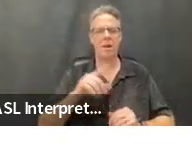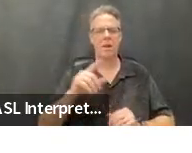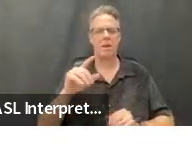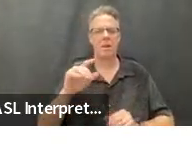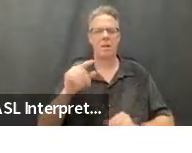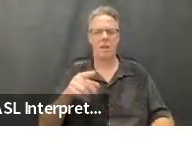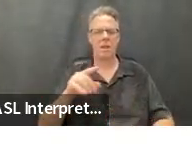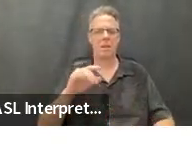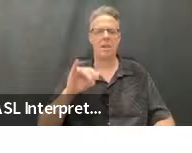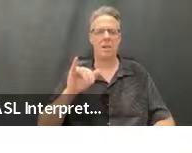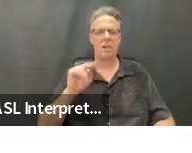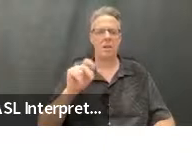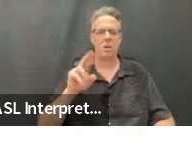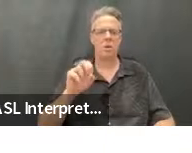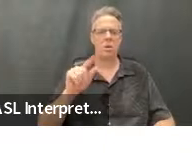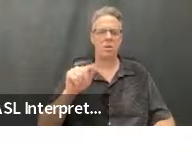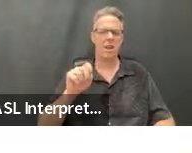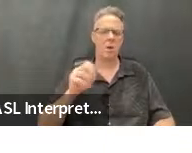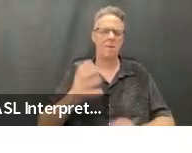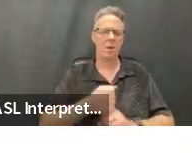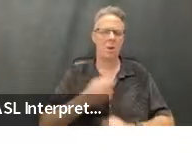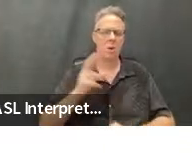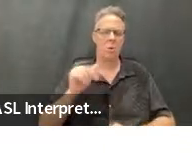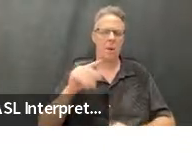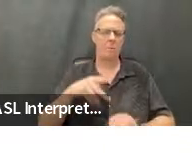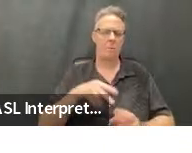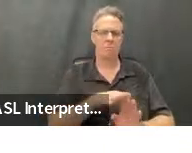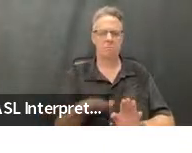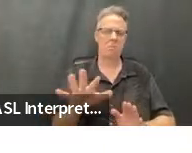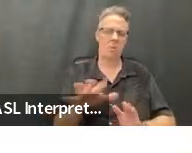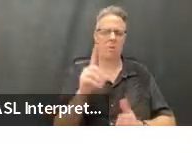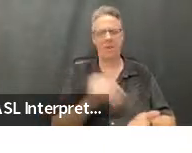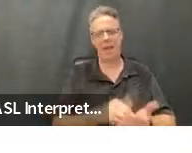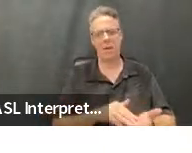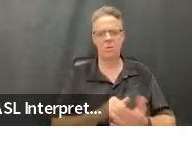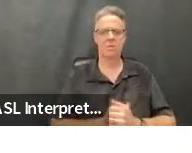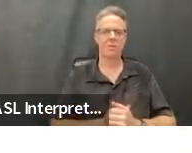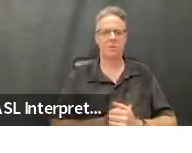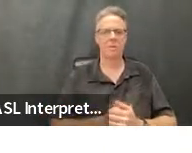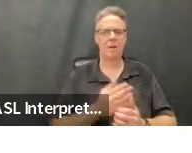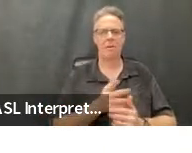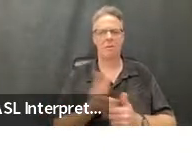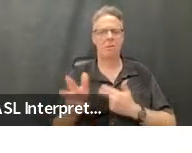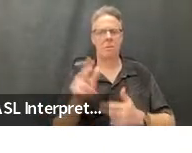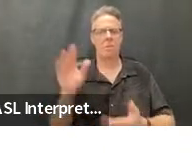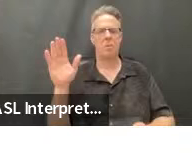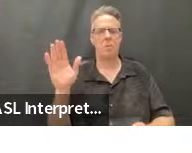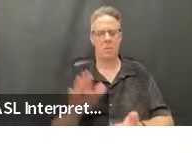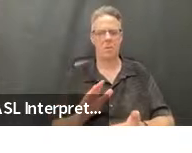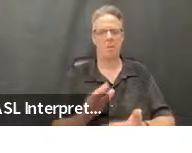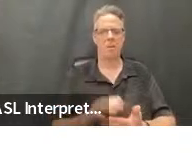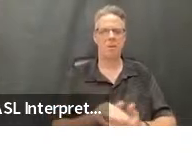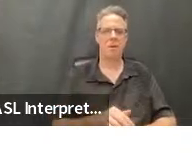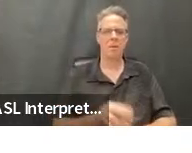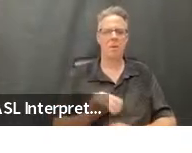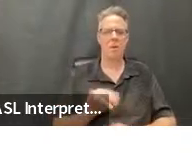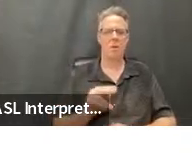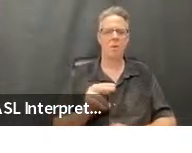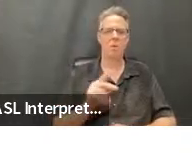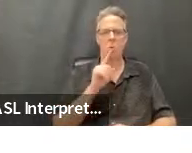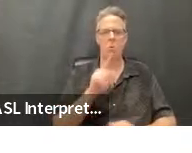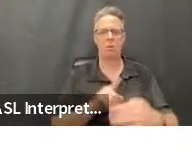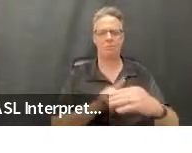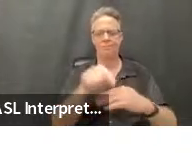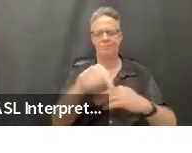interstate Denver Victory ramps about 1,000. So you lose a lot of volume at these ramps just north and south of